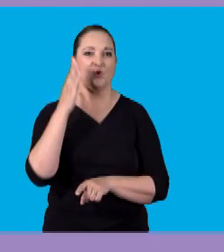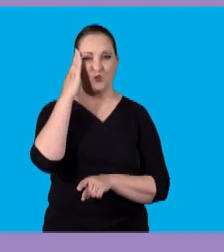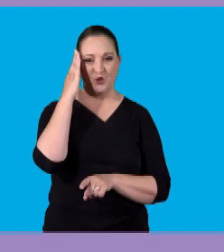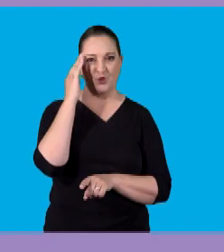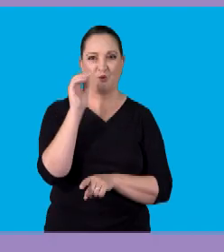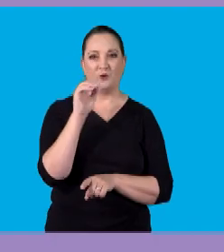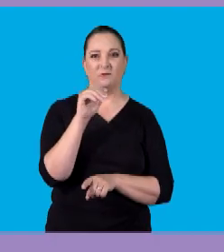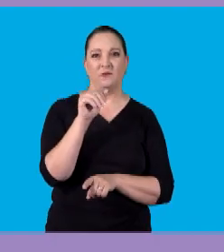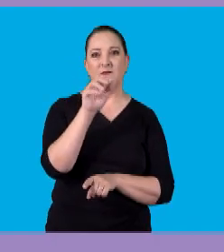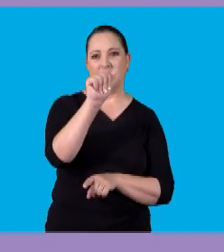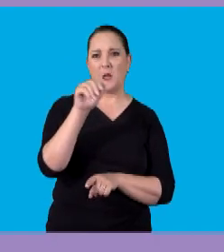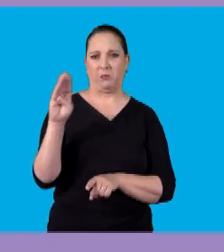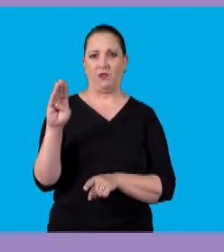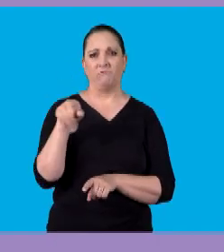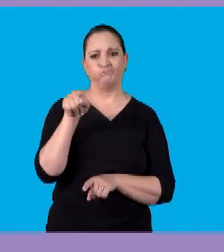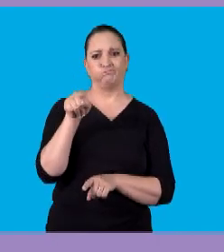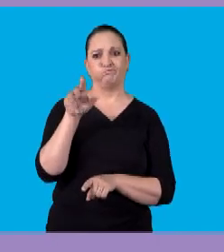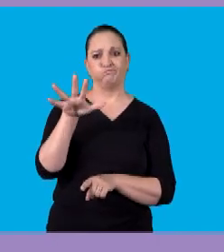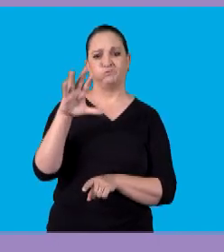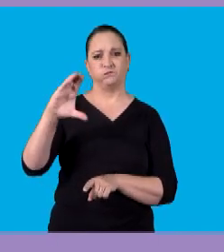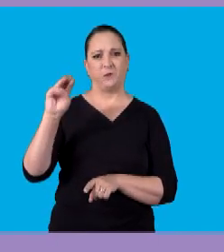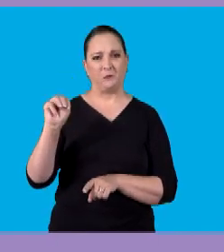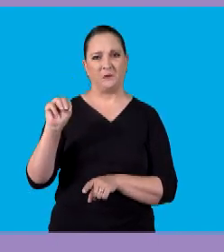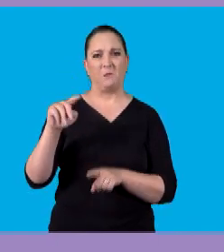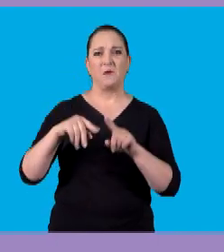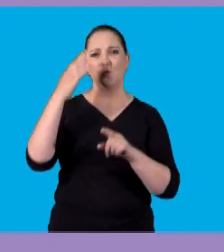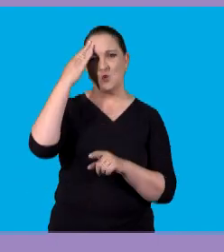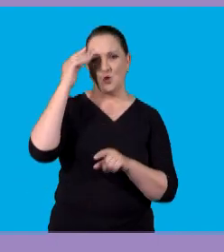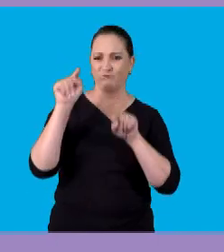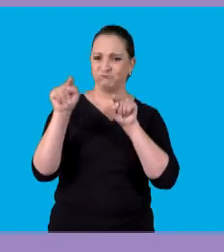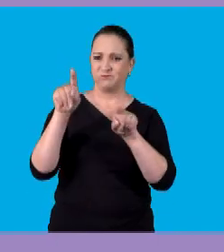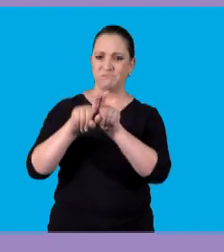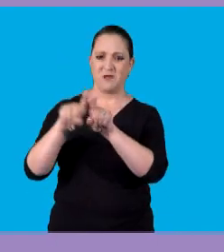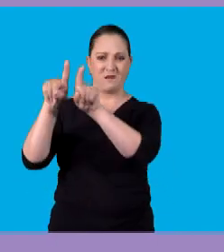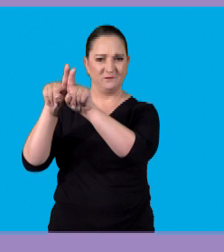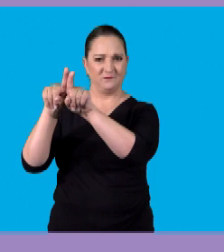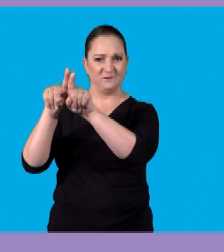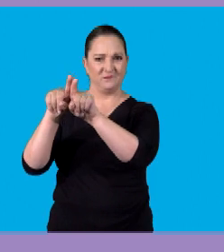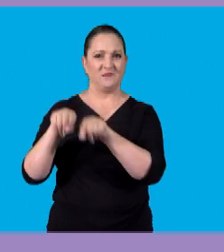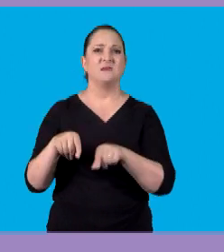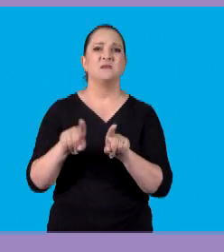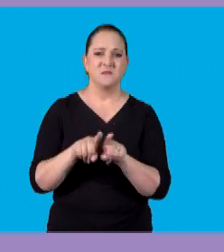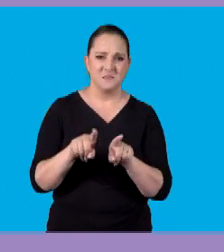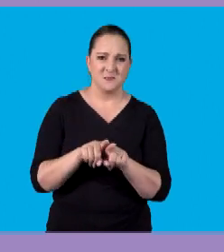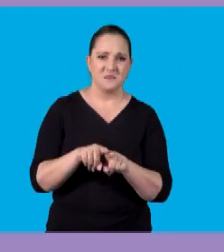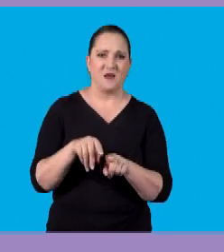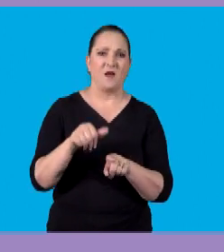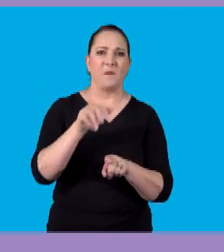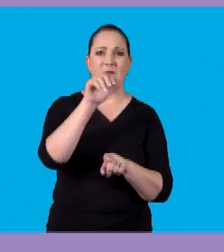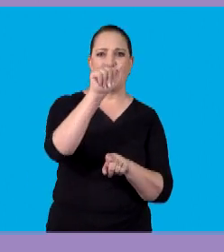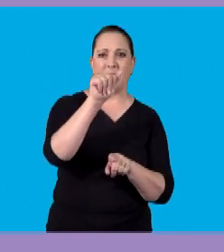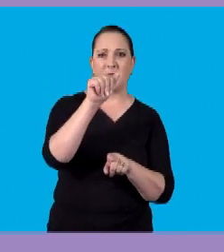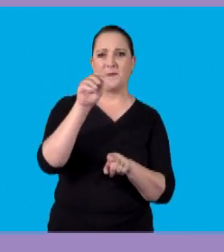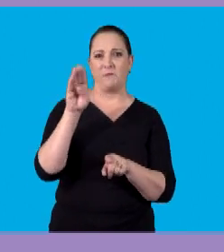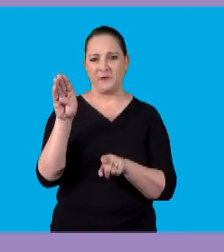given AB as 5 centimeters, and we know that AB is equals to AD, AB is also equals to BC, and